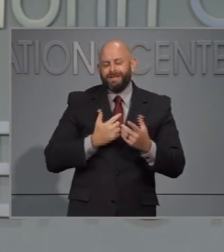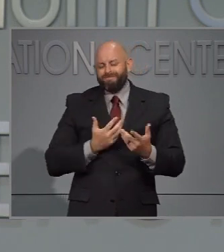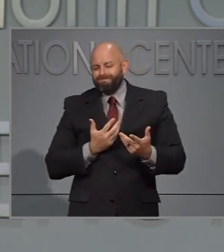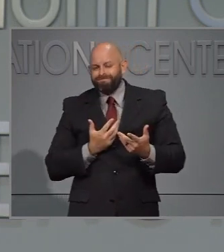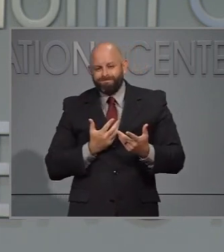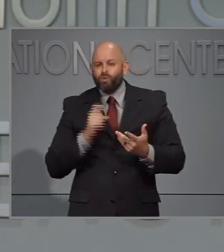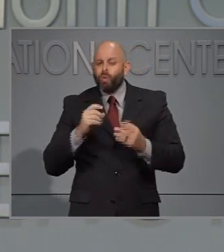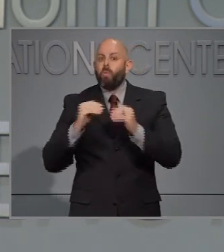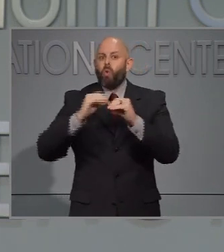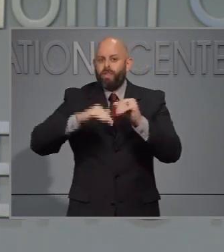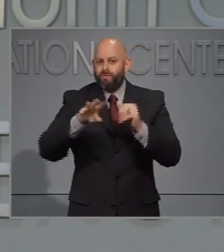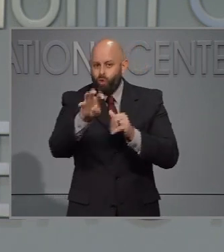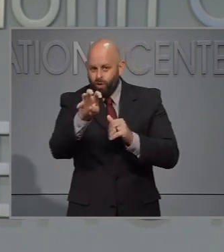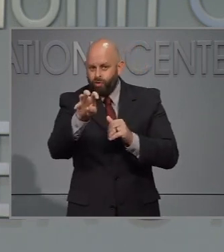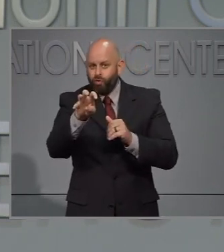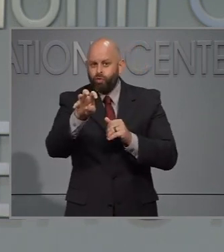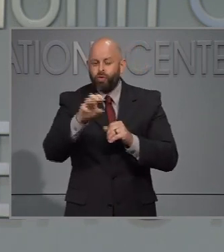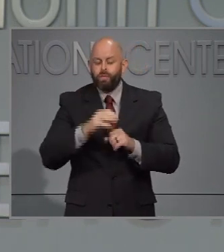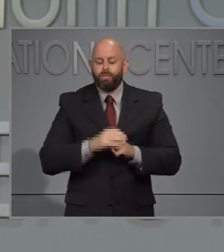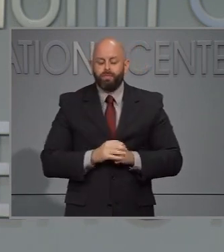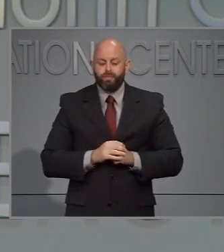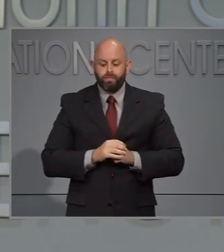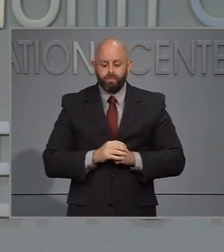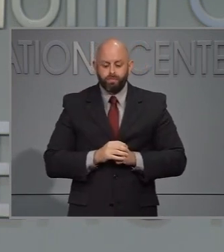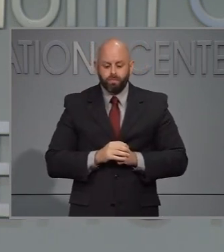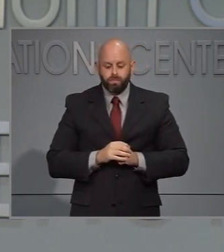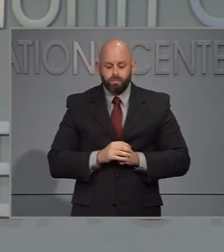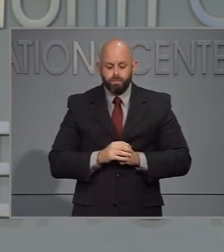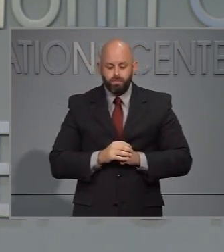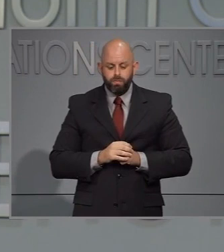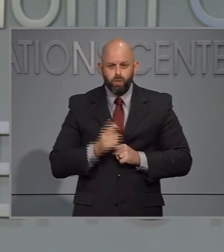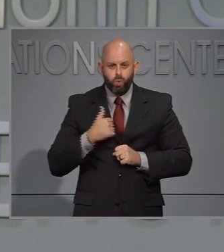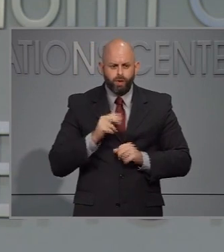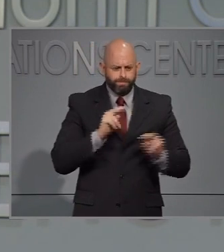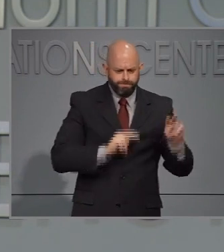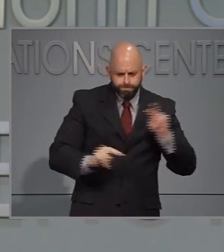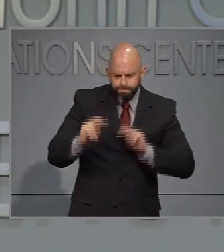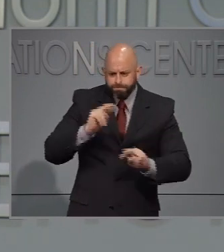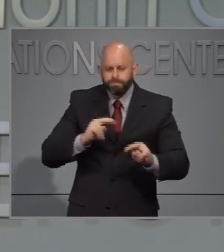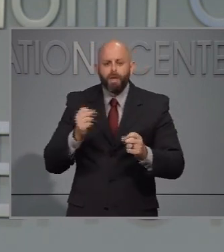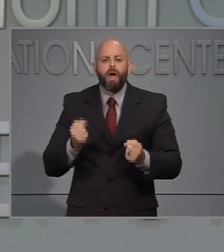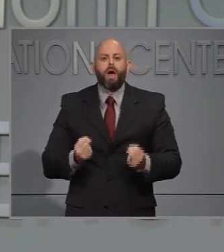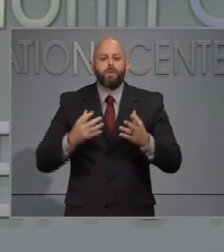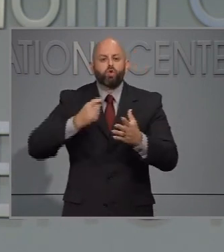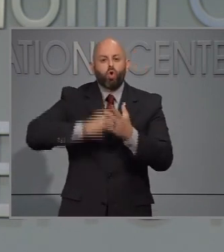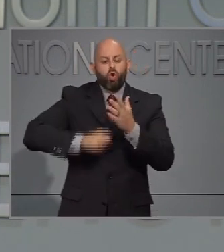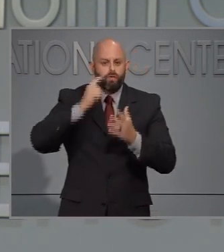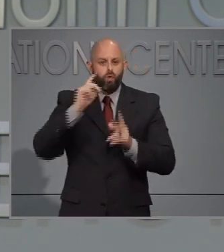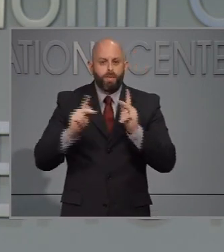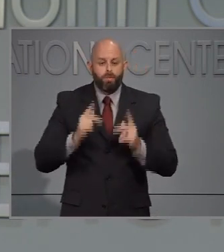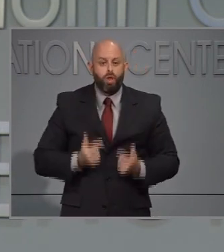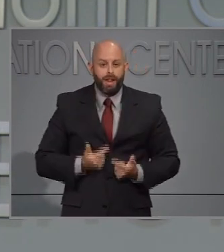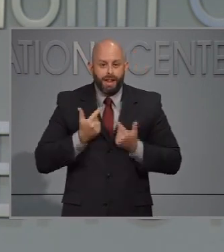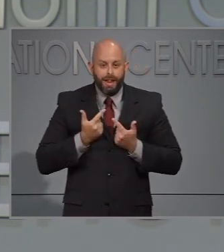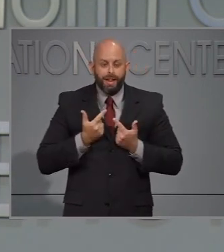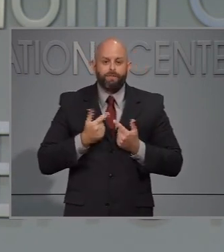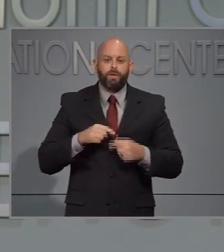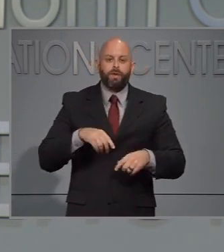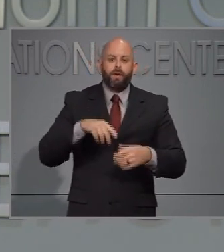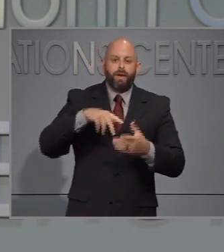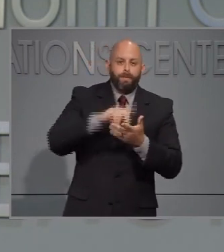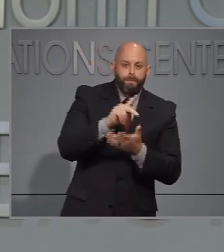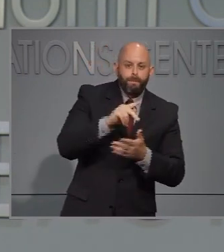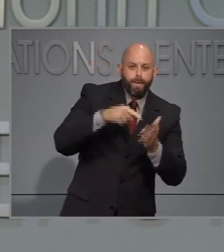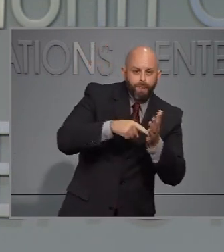you look at what it costs people just to live and how difficult it is